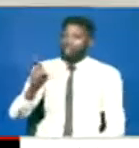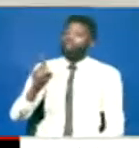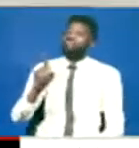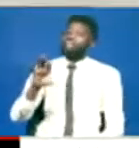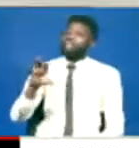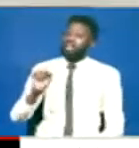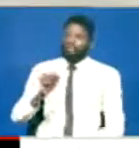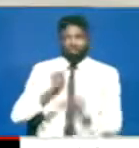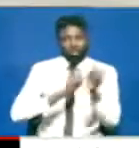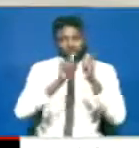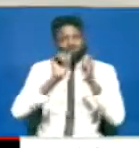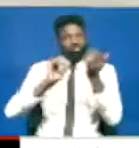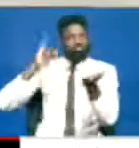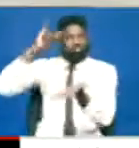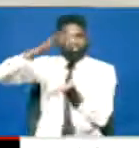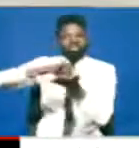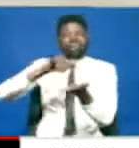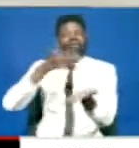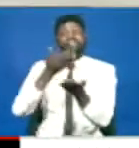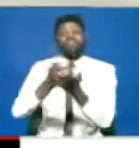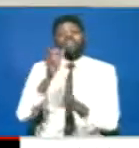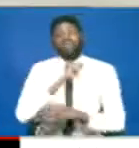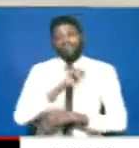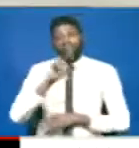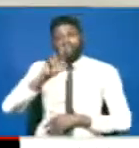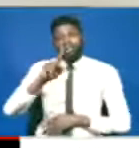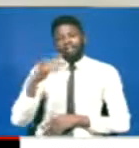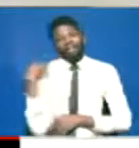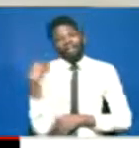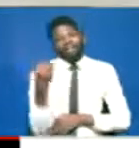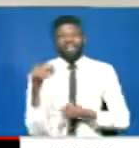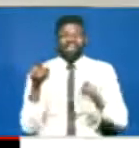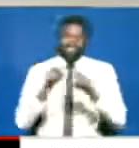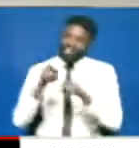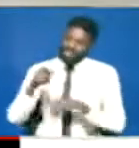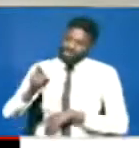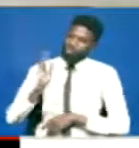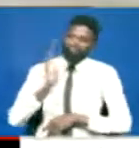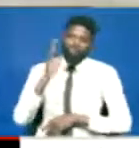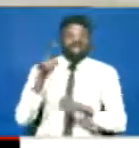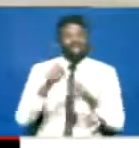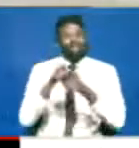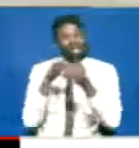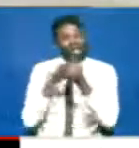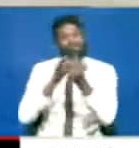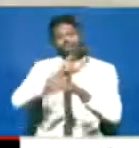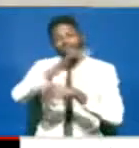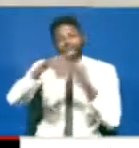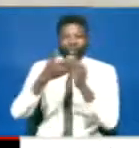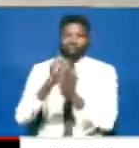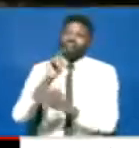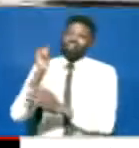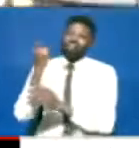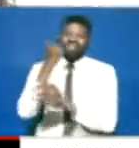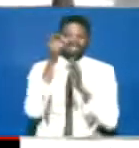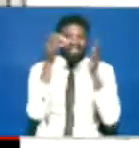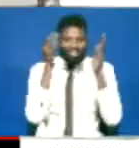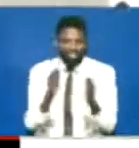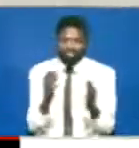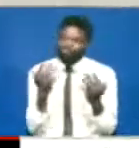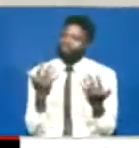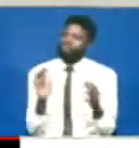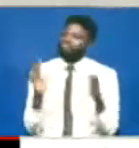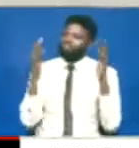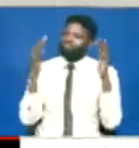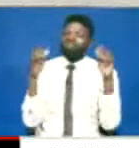UK a few days earlier, and they will be leading all other Kenyans in just celebrating and in